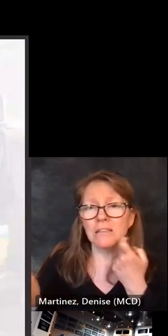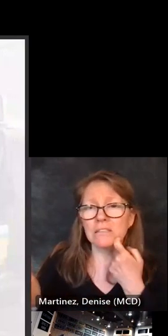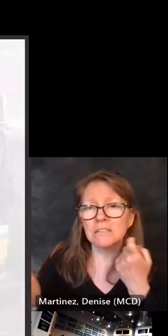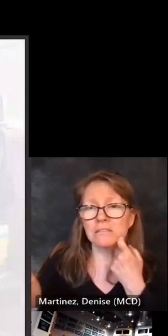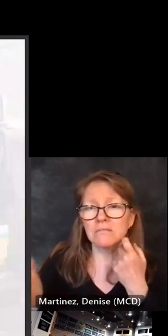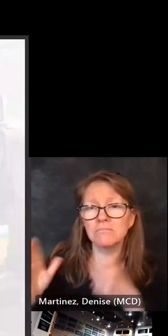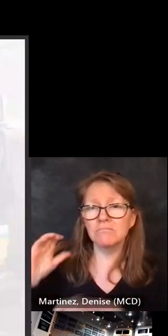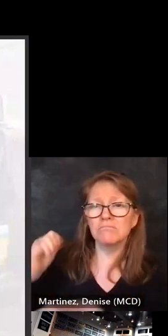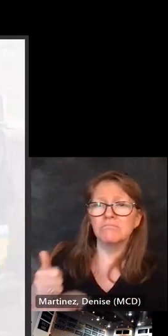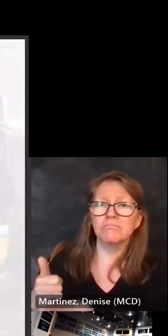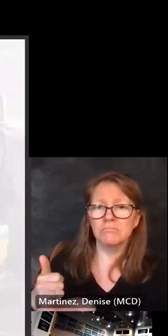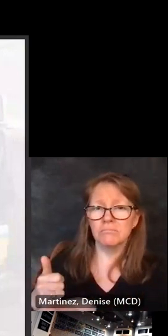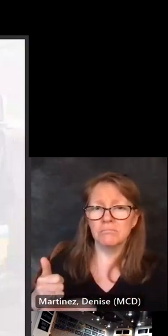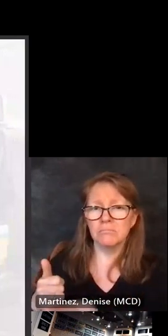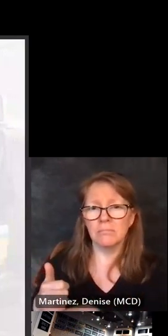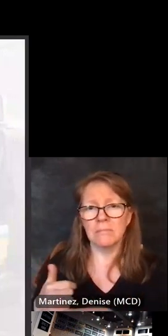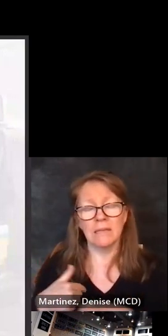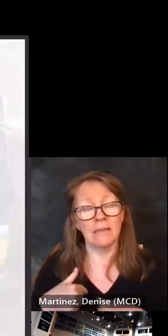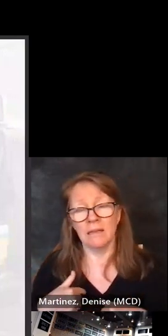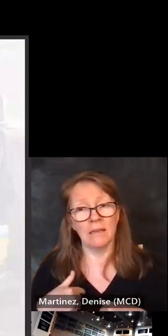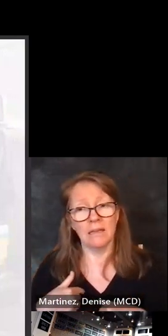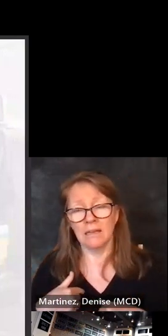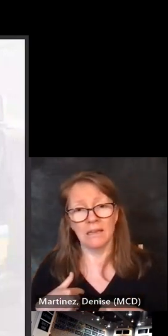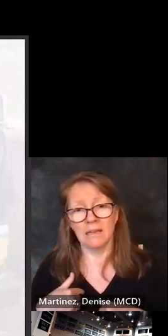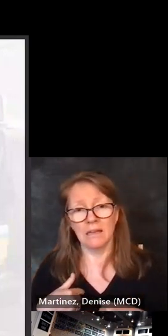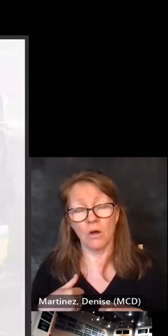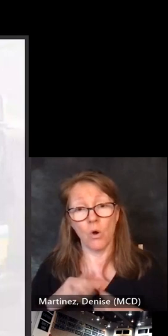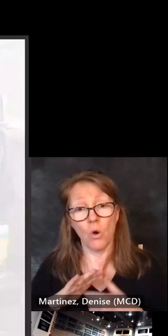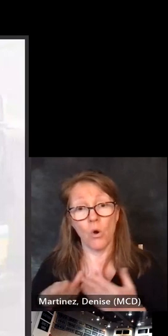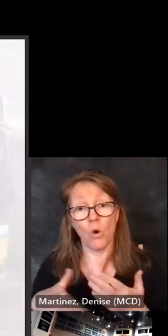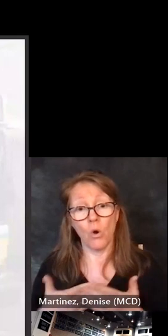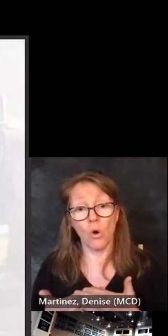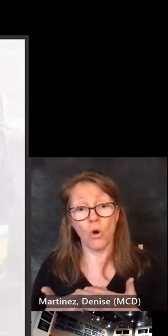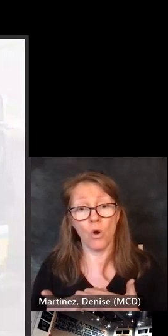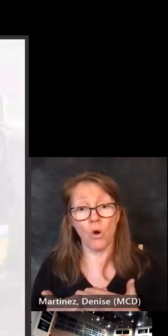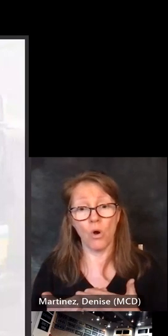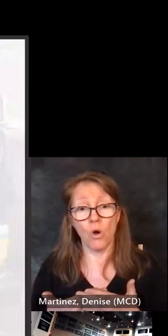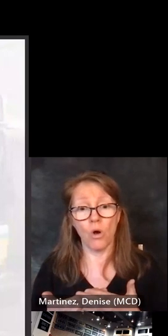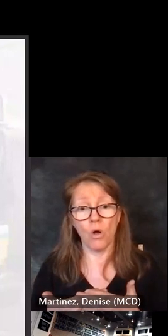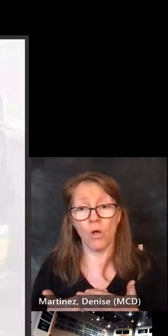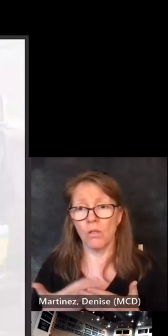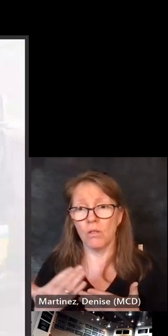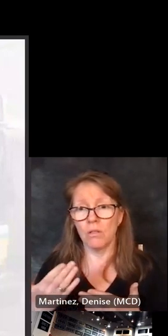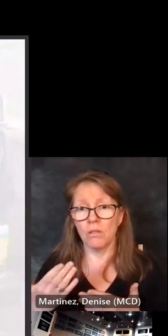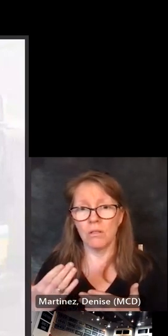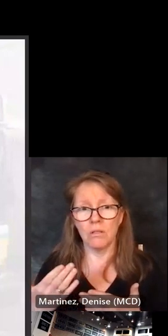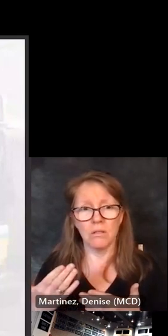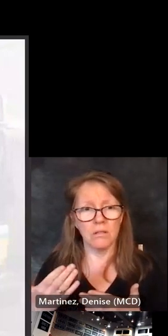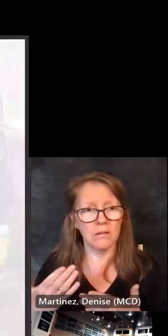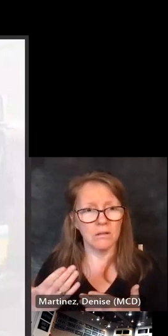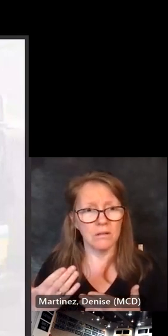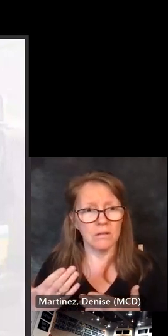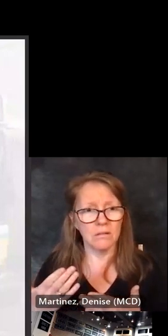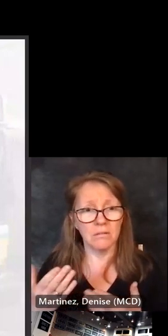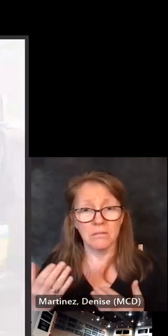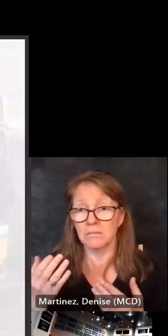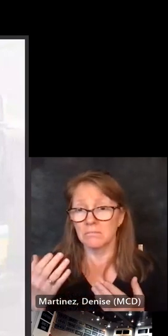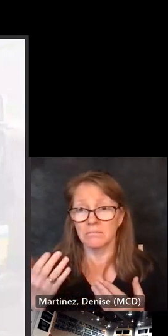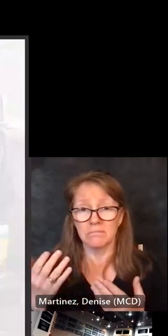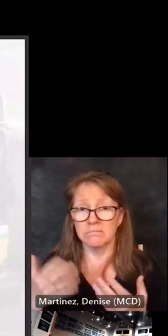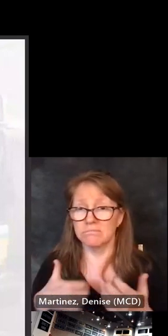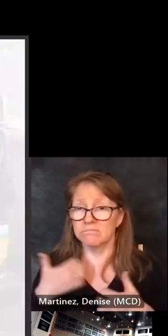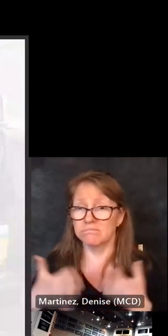And I just have this image in my mind of all the dogs in my neighborhoods whizzing on telephone poles to establish their turf.